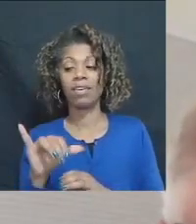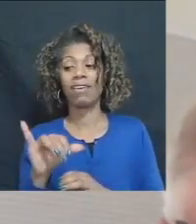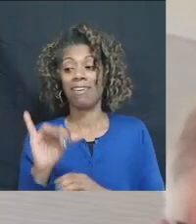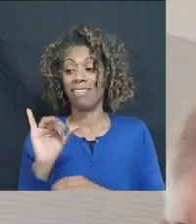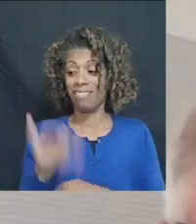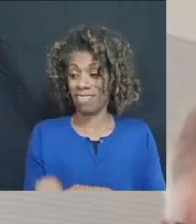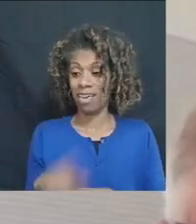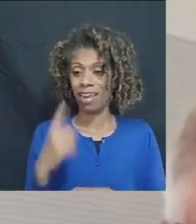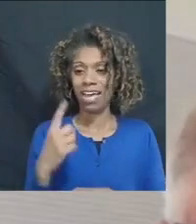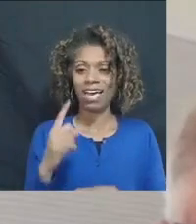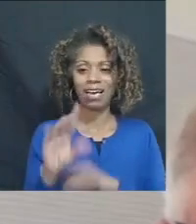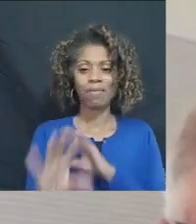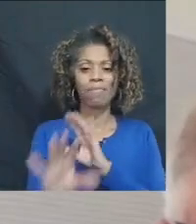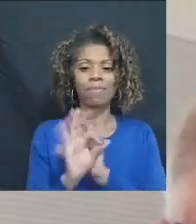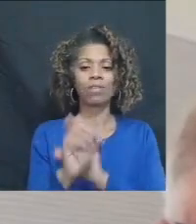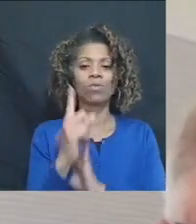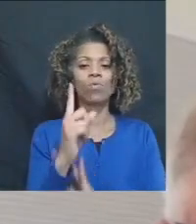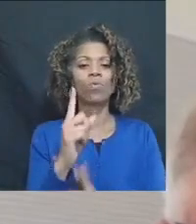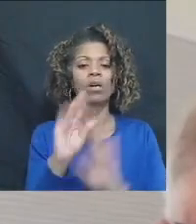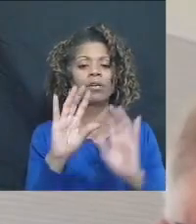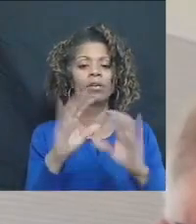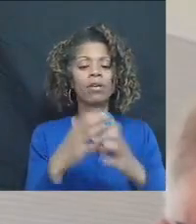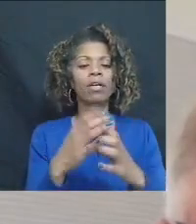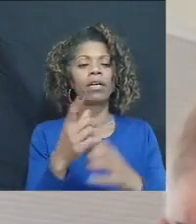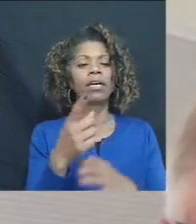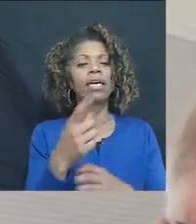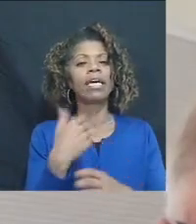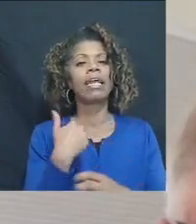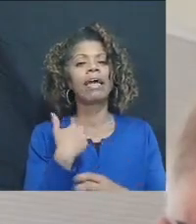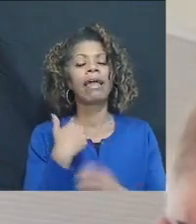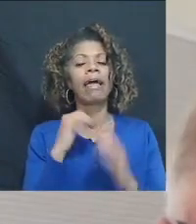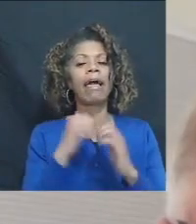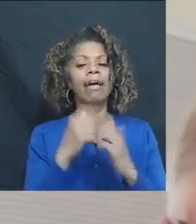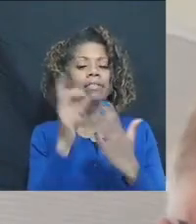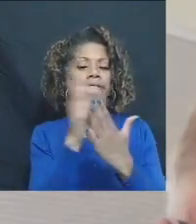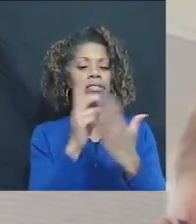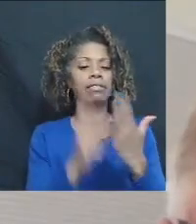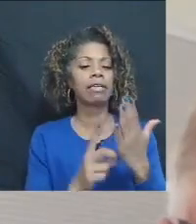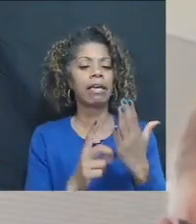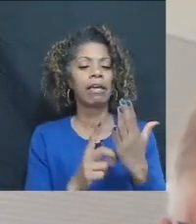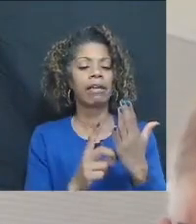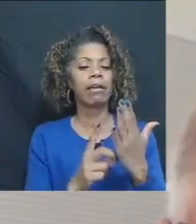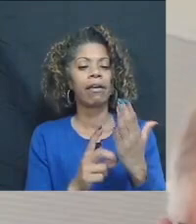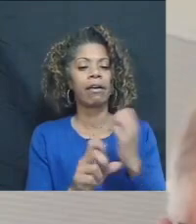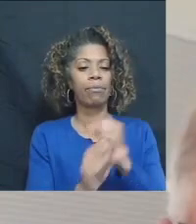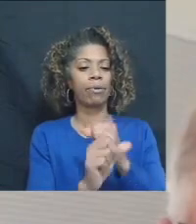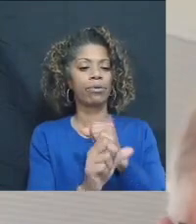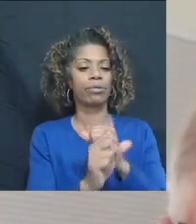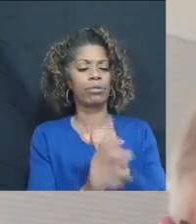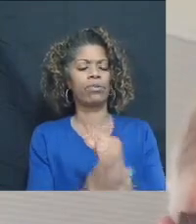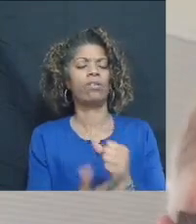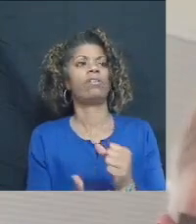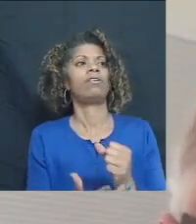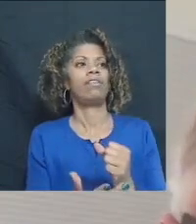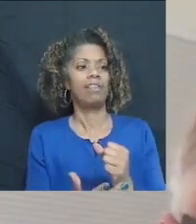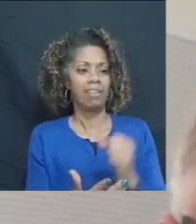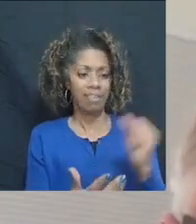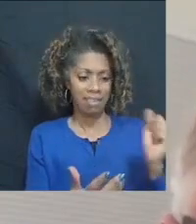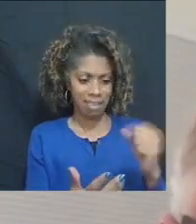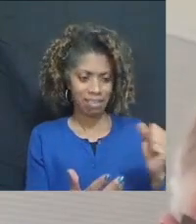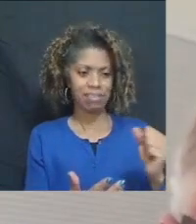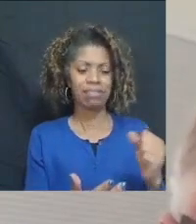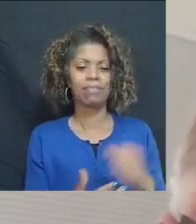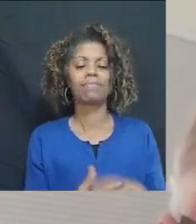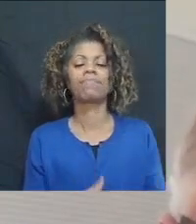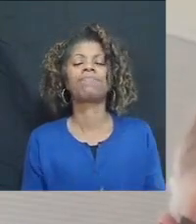little bit different now. Yeah. So if you could be granted three wishes,